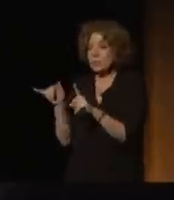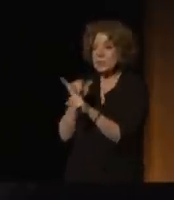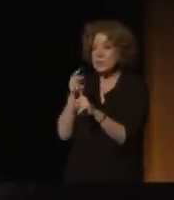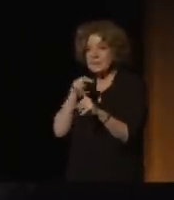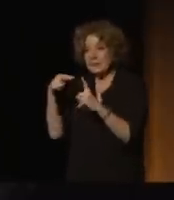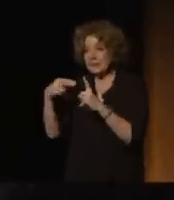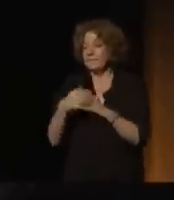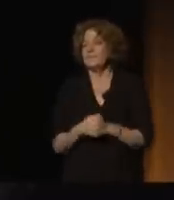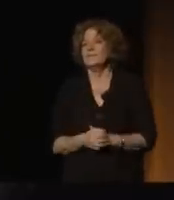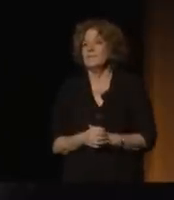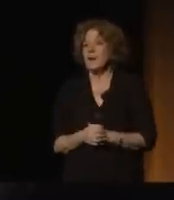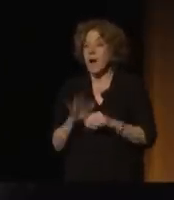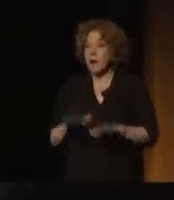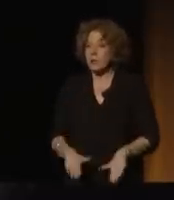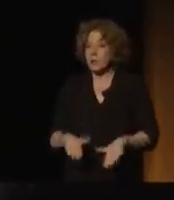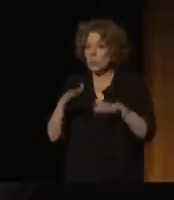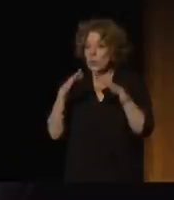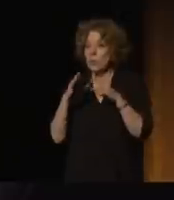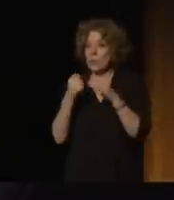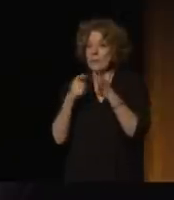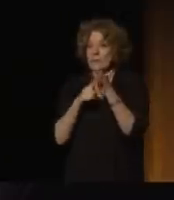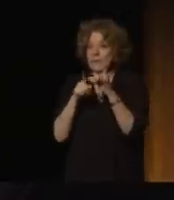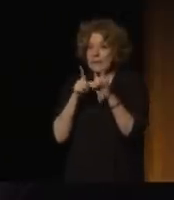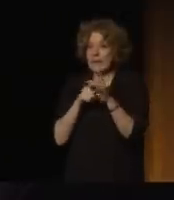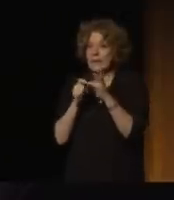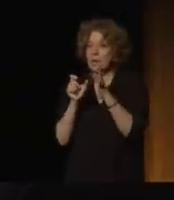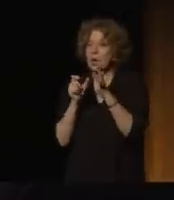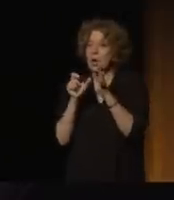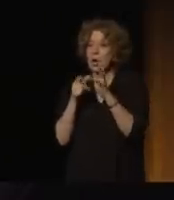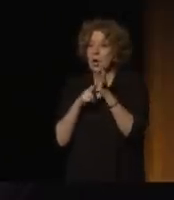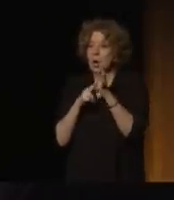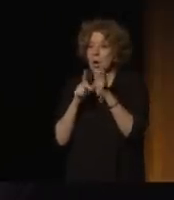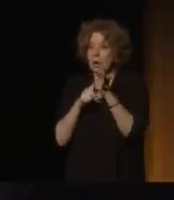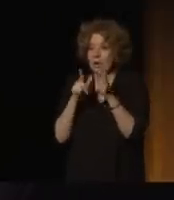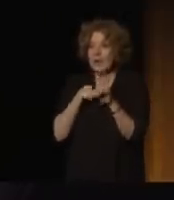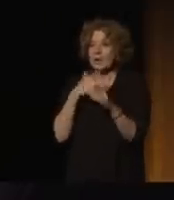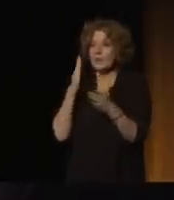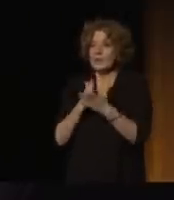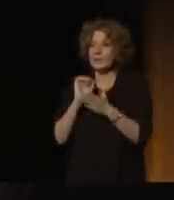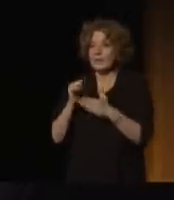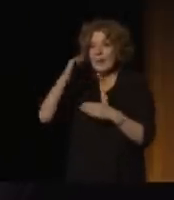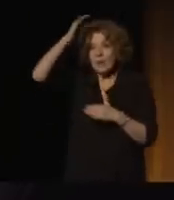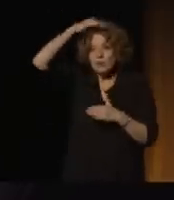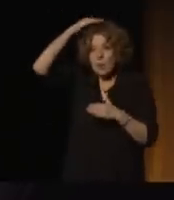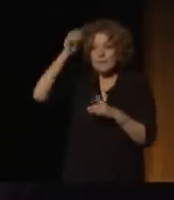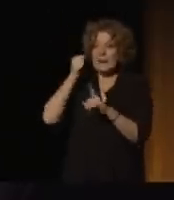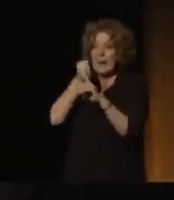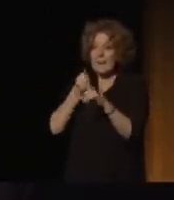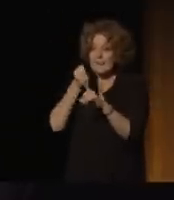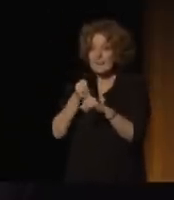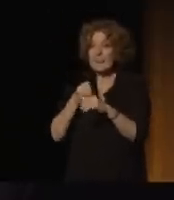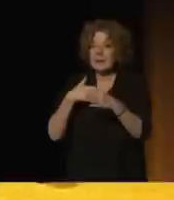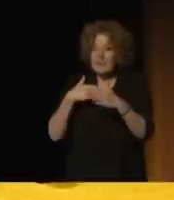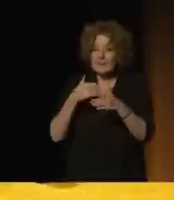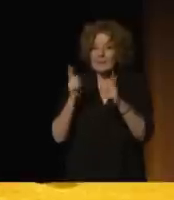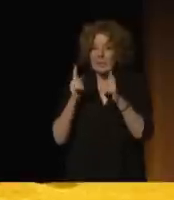from, I, by the way, grew up with Kellyanne Conway, who's Trump's, was his campaign manager, and we're 12 days apart in age,